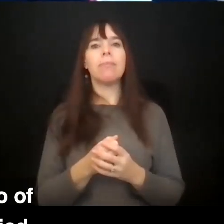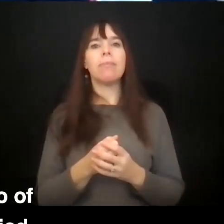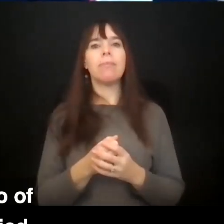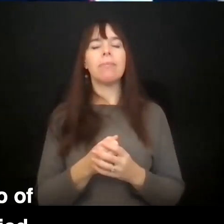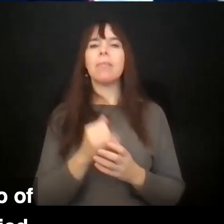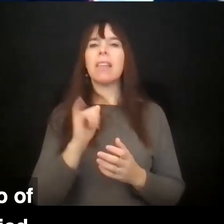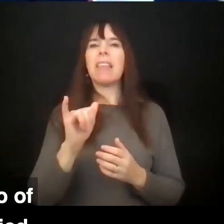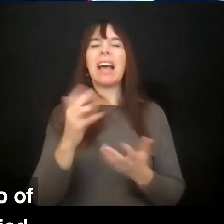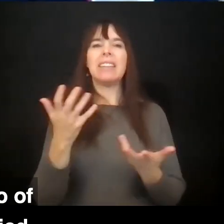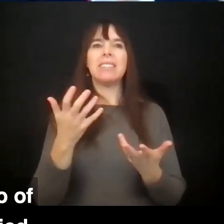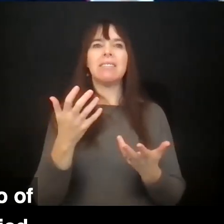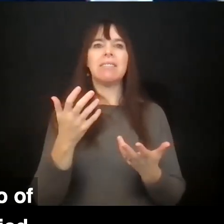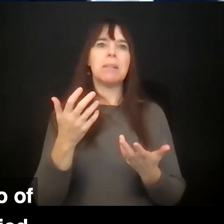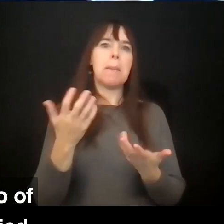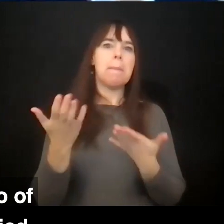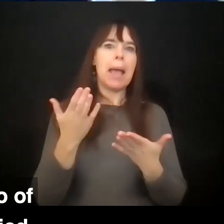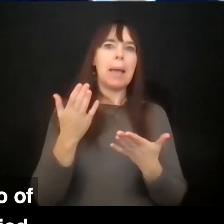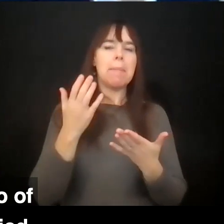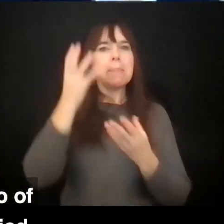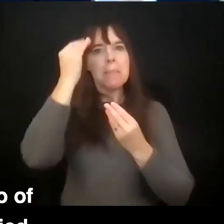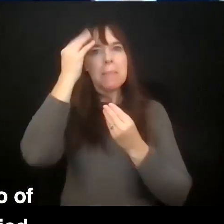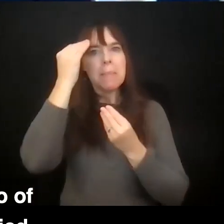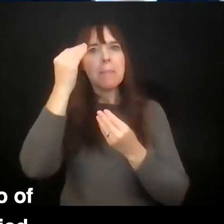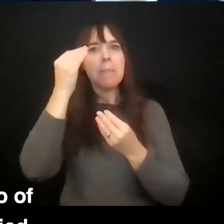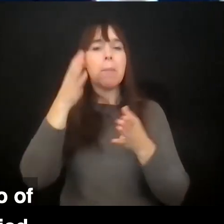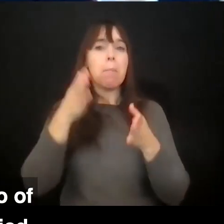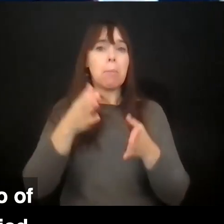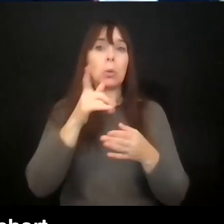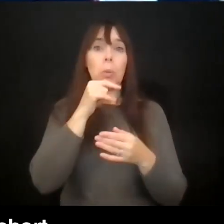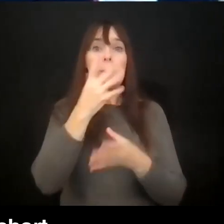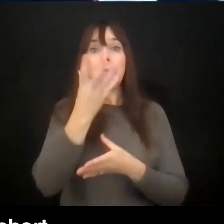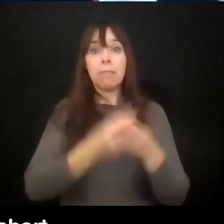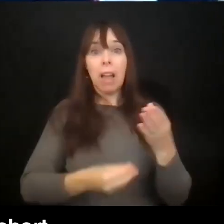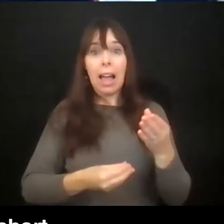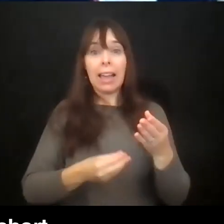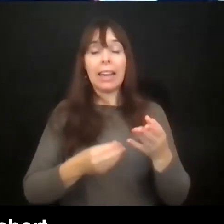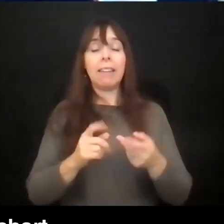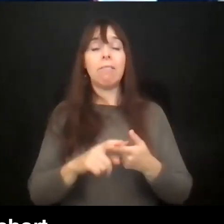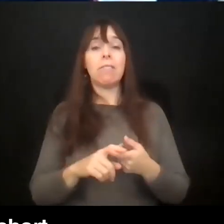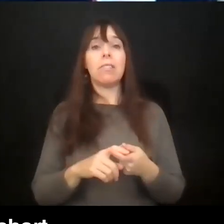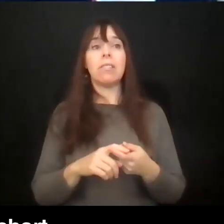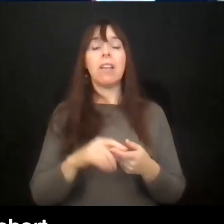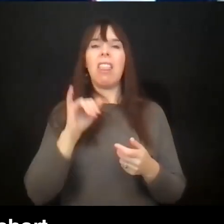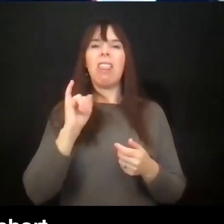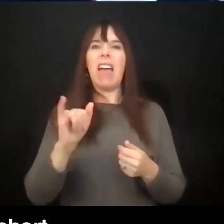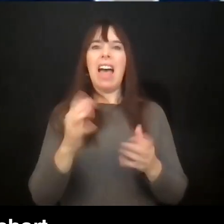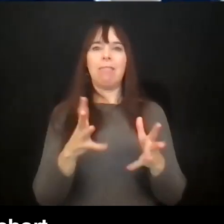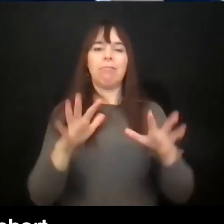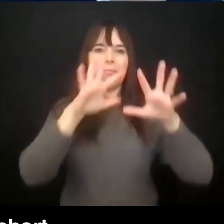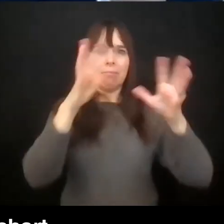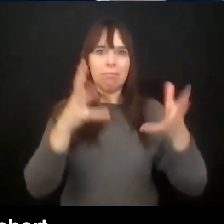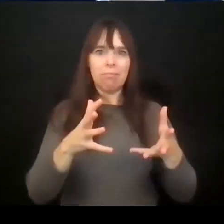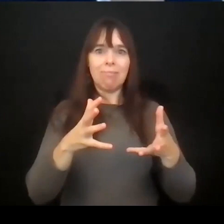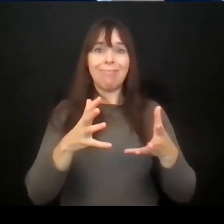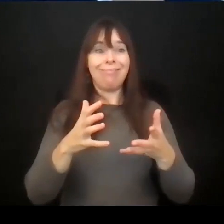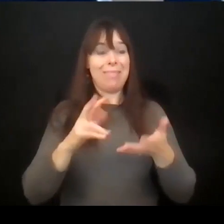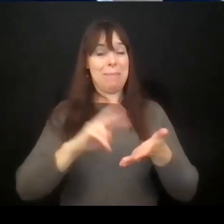it might be a memento of somebody who has died. This tells us that life is